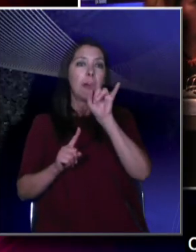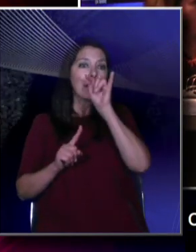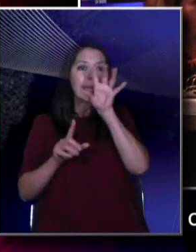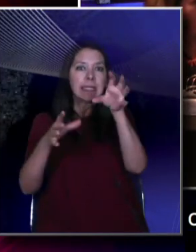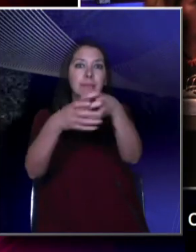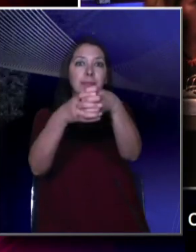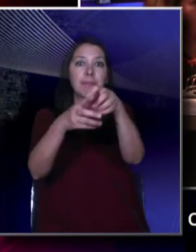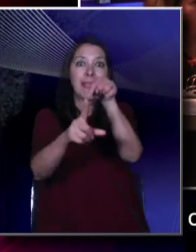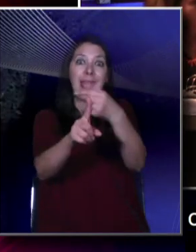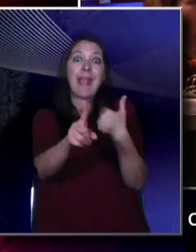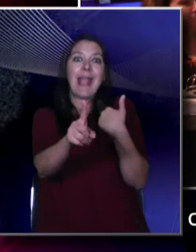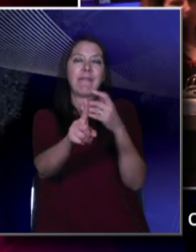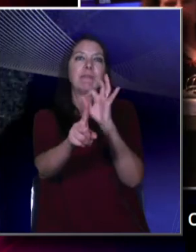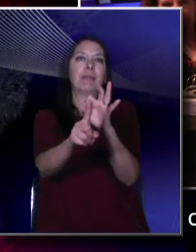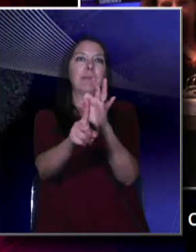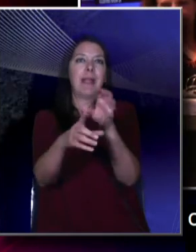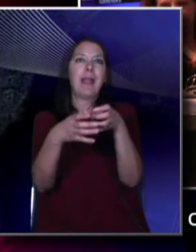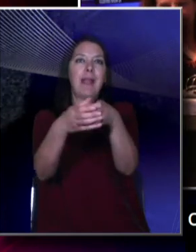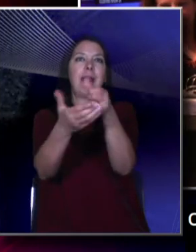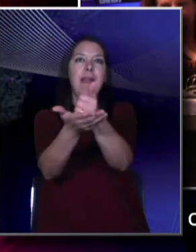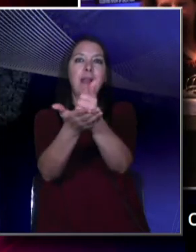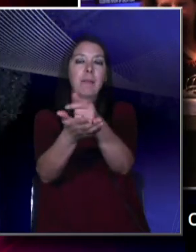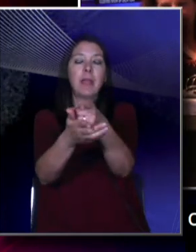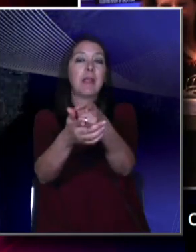clusters show up each year.